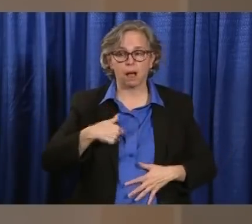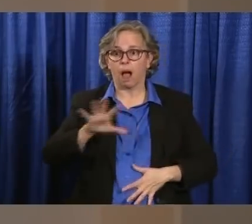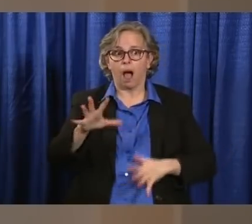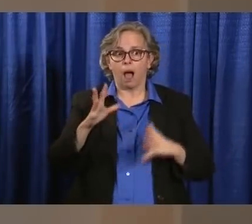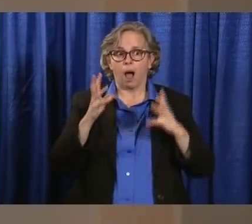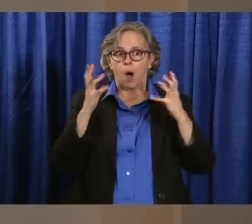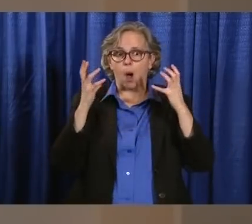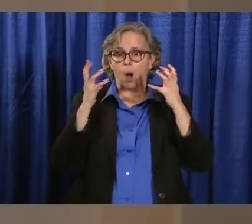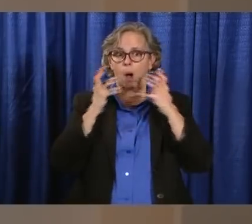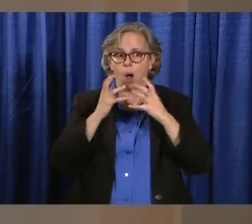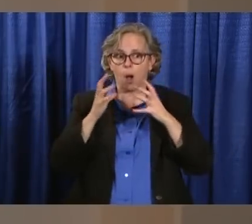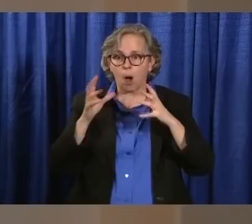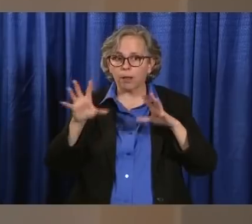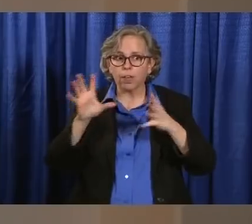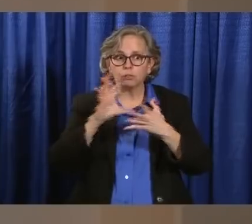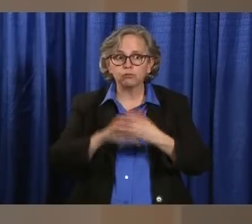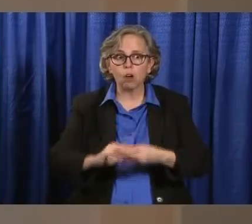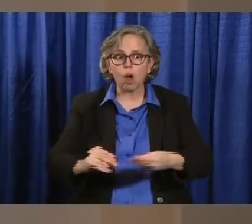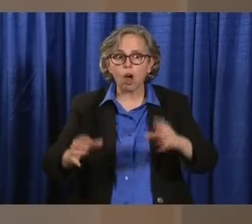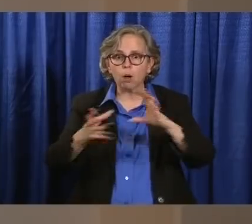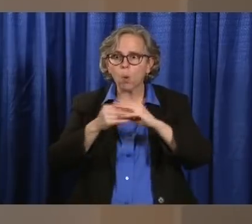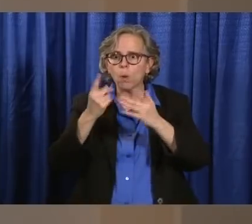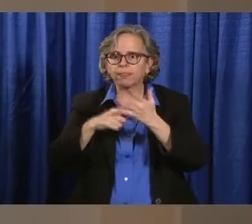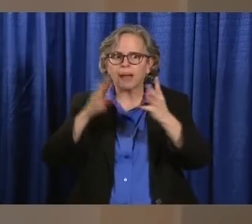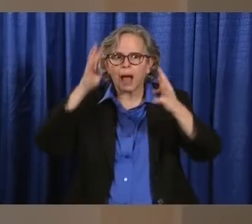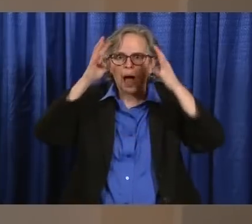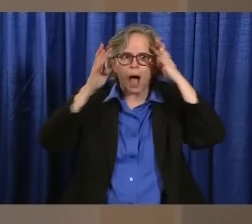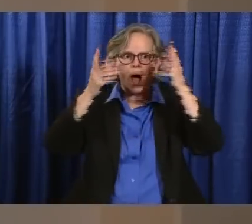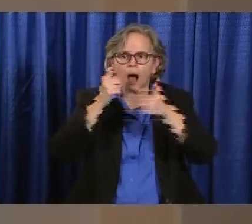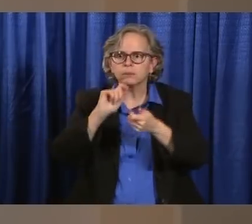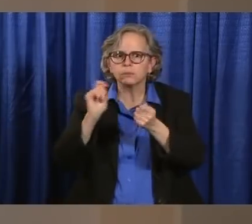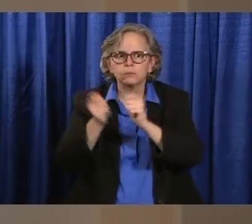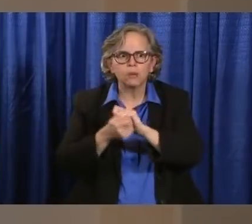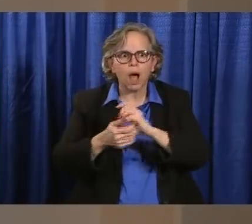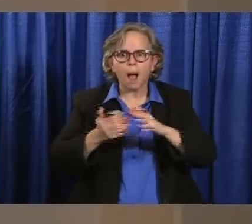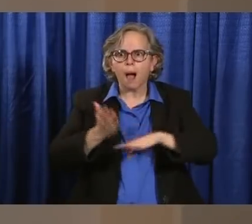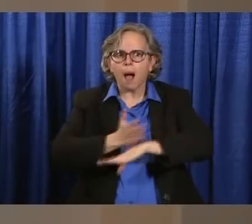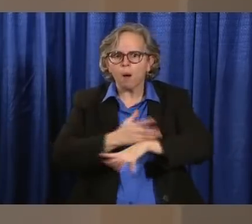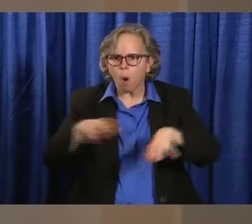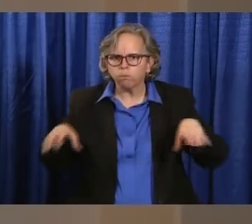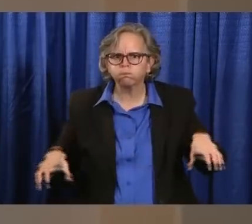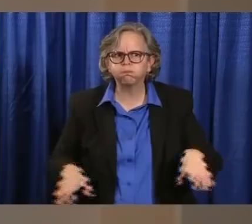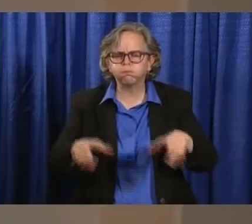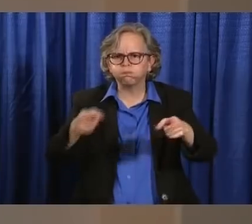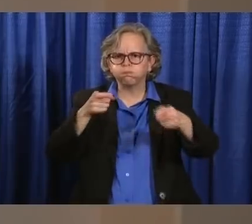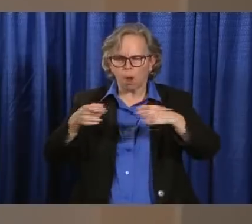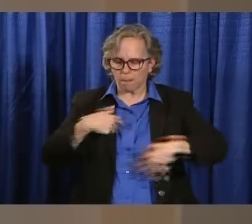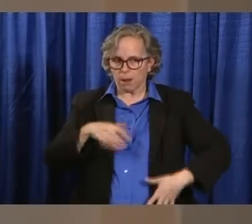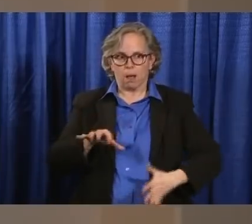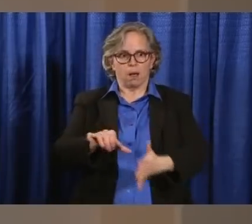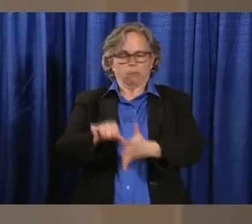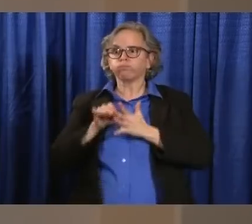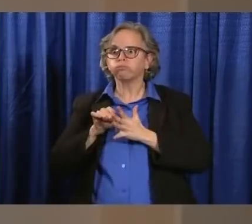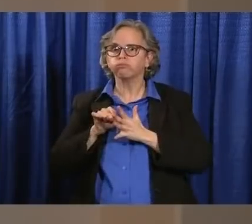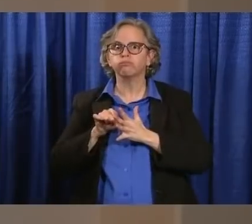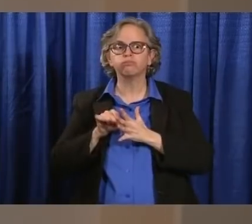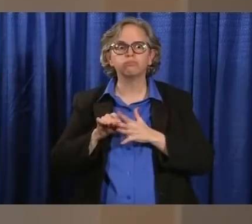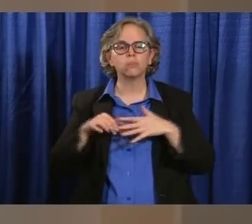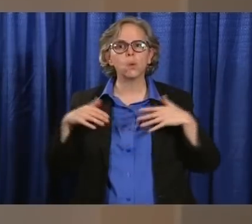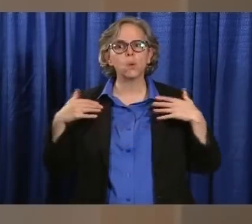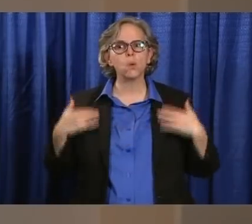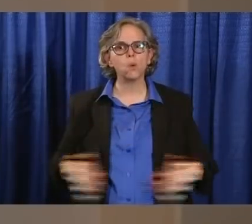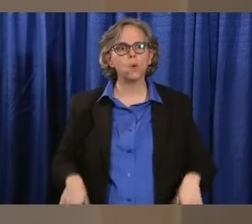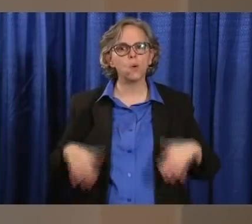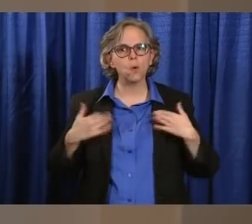of how they've pivoted during this time to try to supply new things that are needed in the economy. Because we